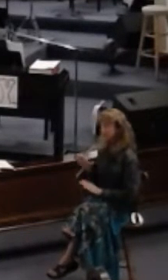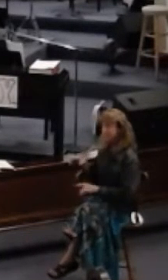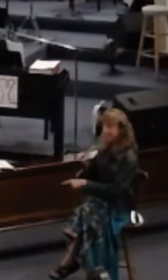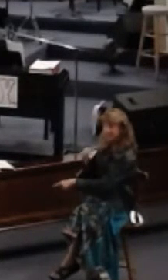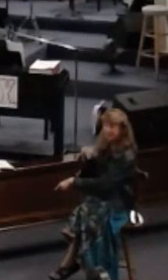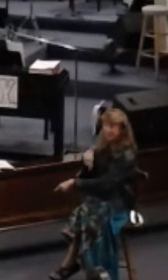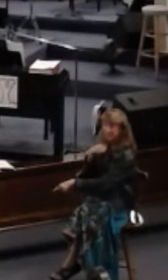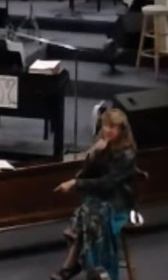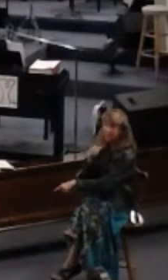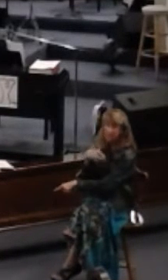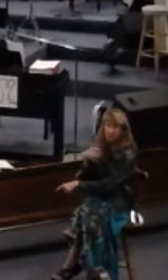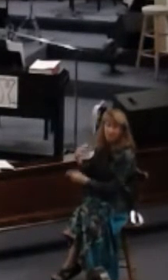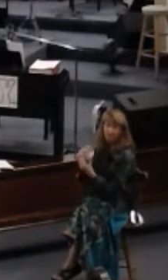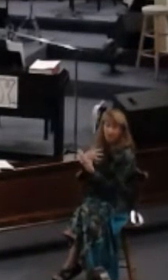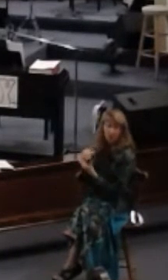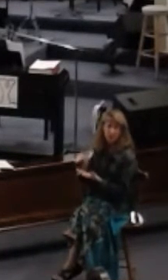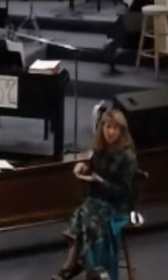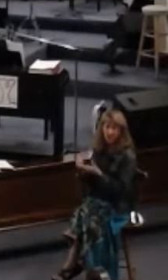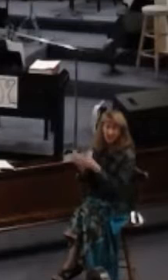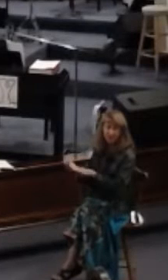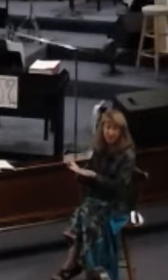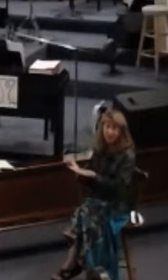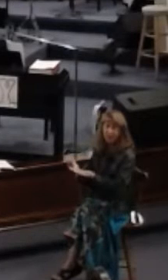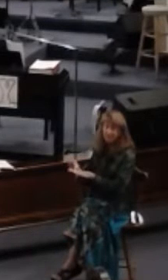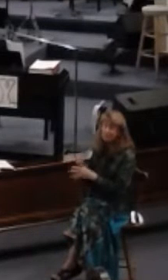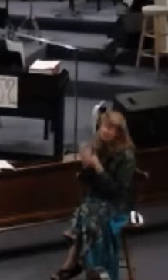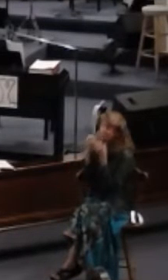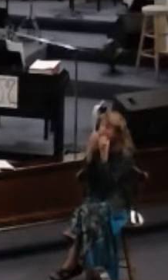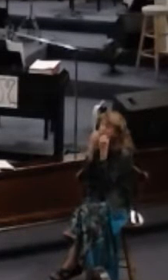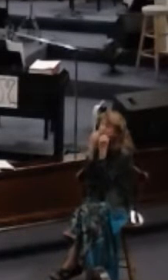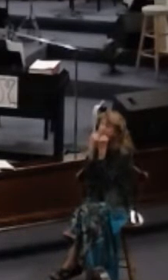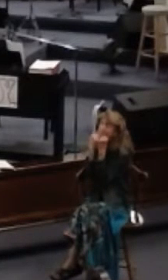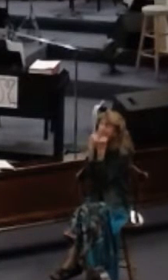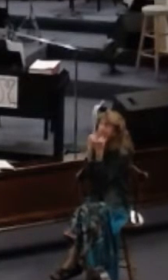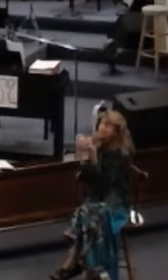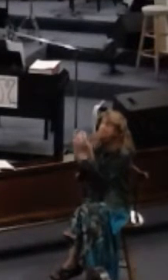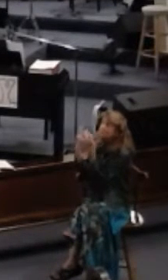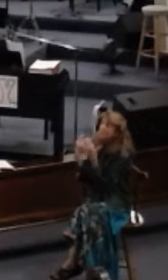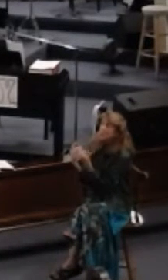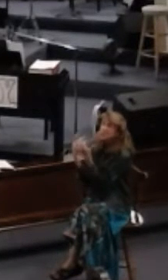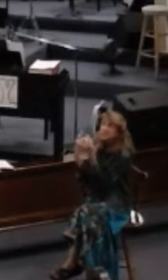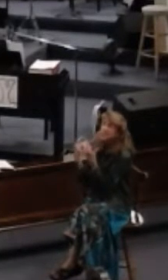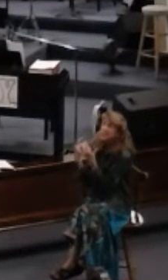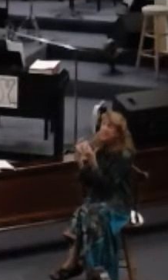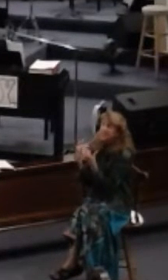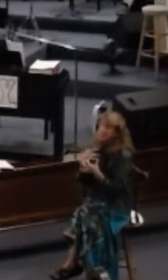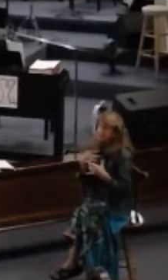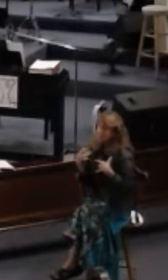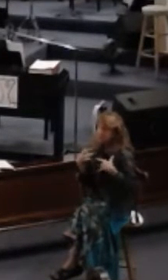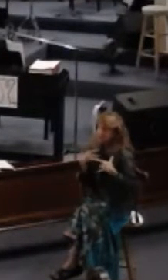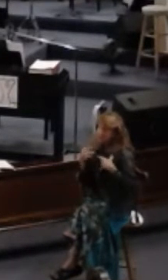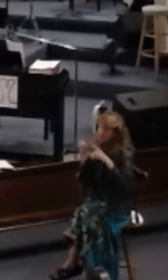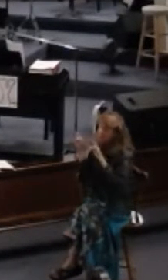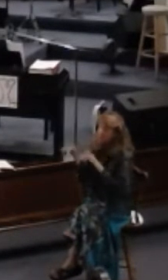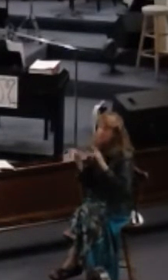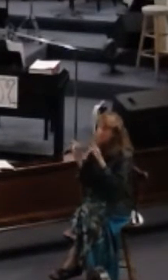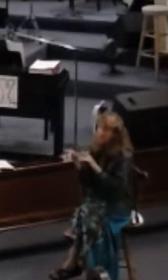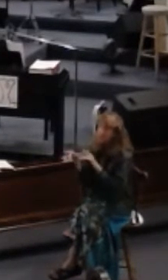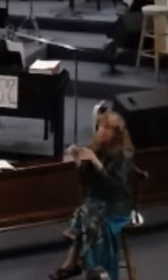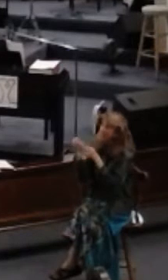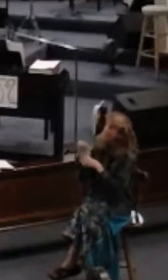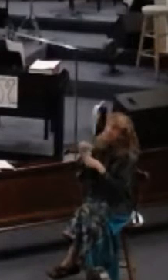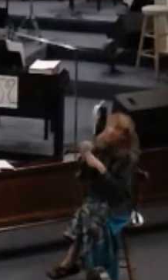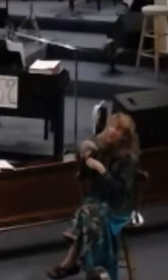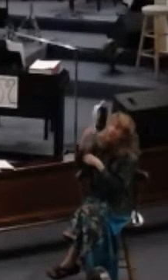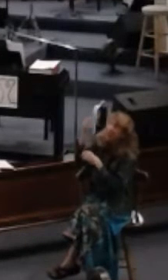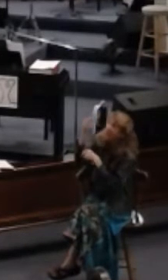considered mercy, even at great personal sacrifice, They considered mercy a high virtue.